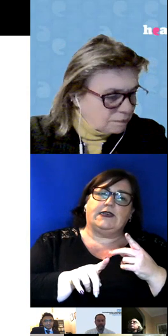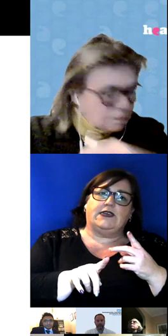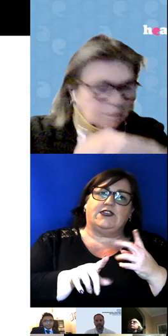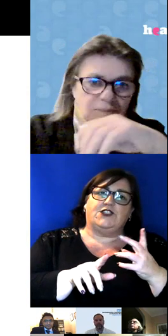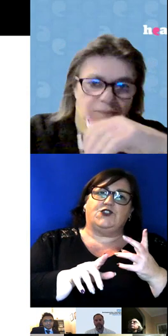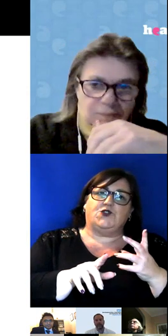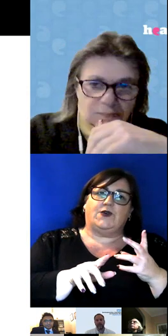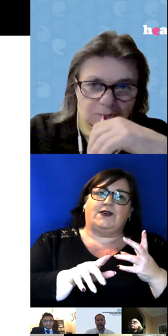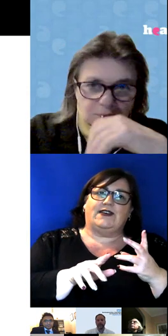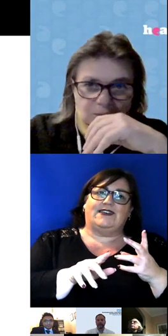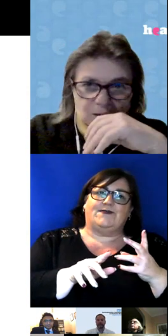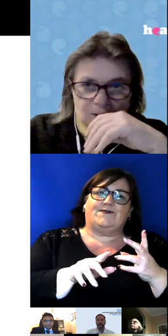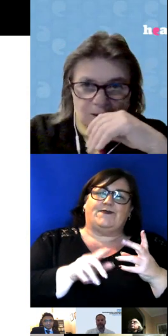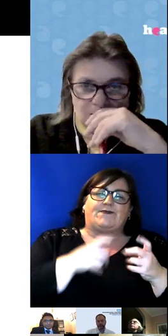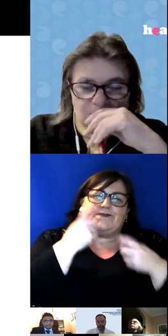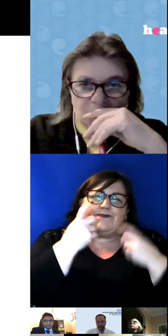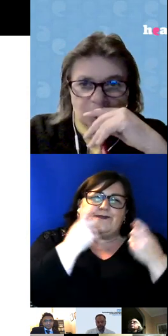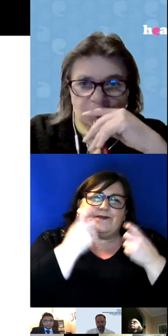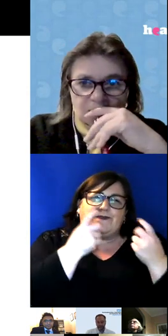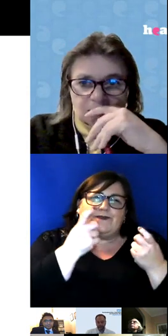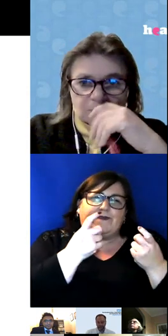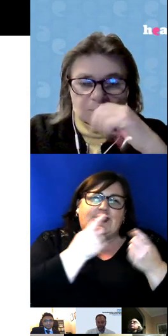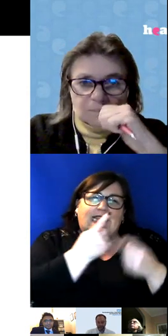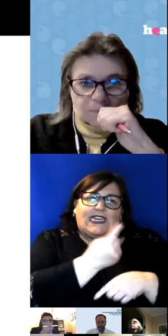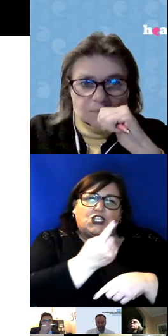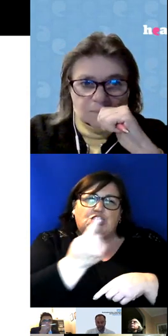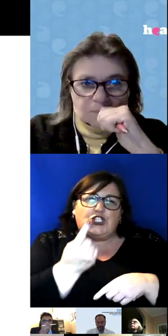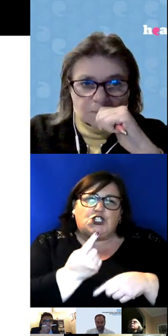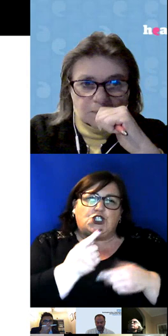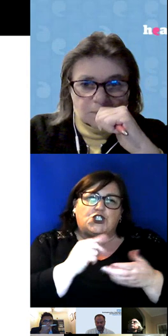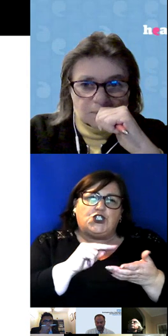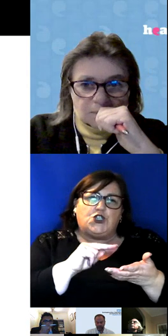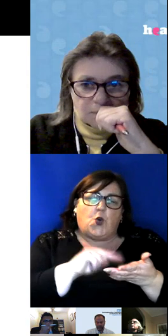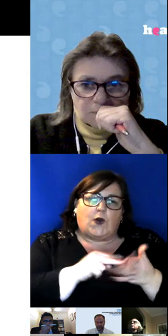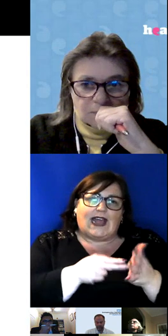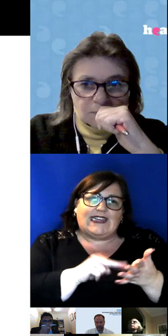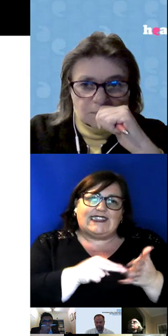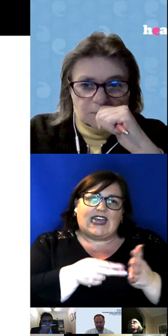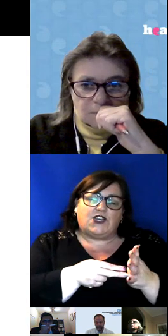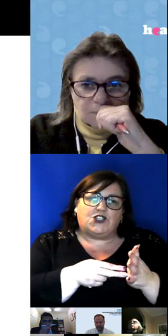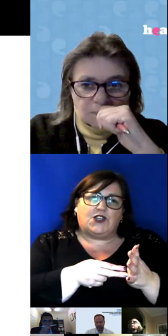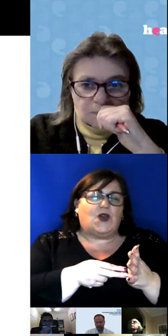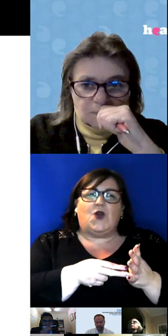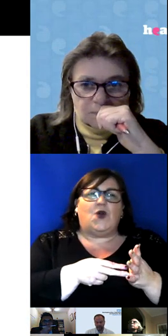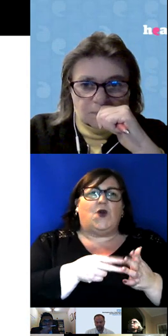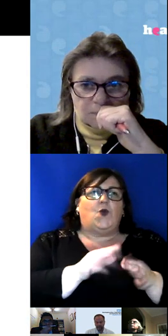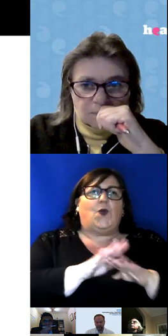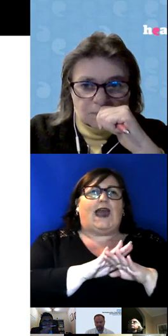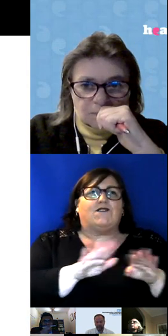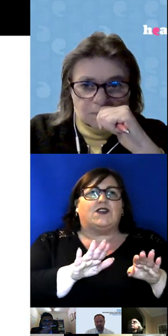of those different types of organisation in the way that we've described it. So we haven't drawn attention